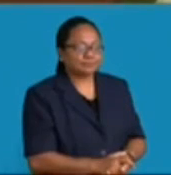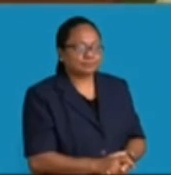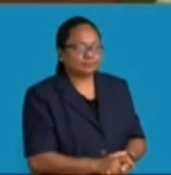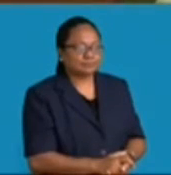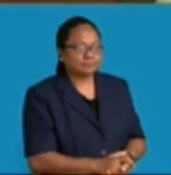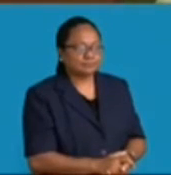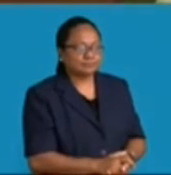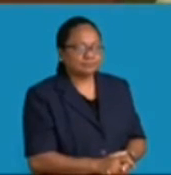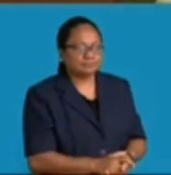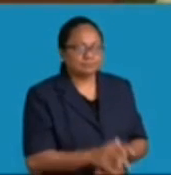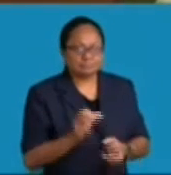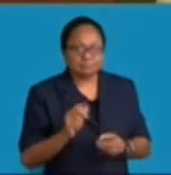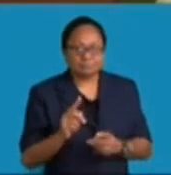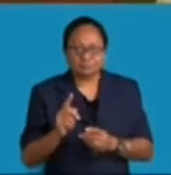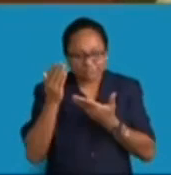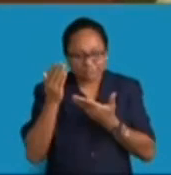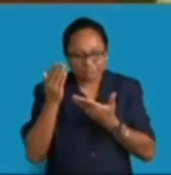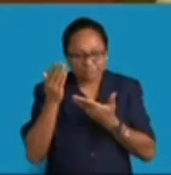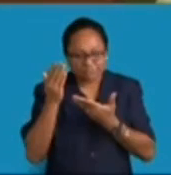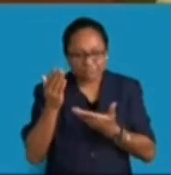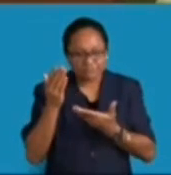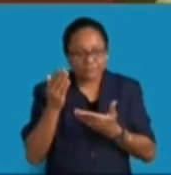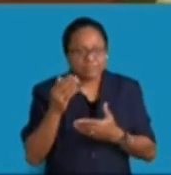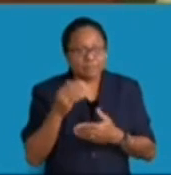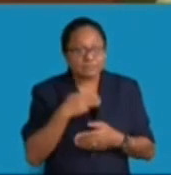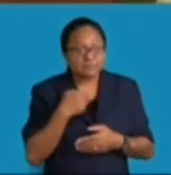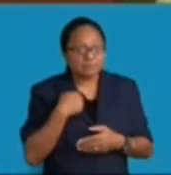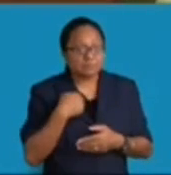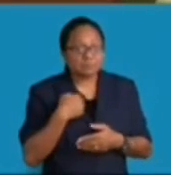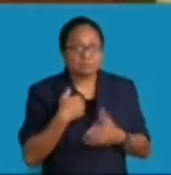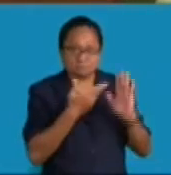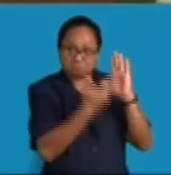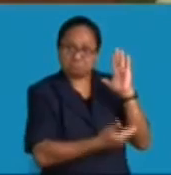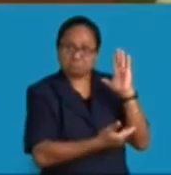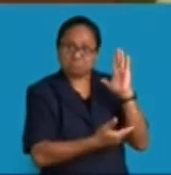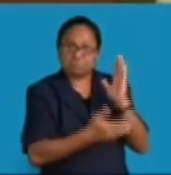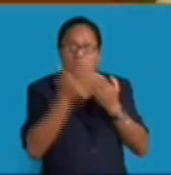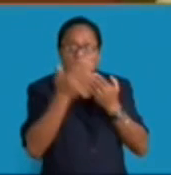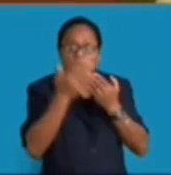Thank you, Honourable Minister. And this is taken from the annual report.